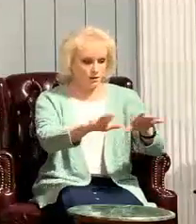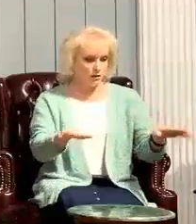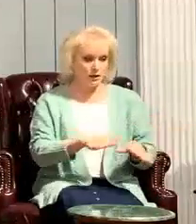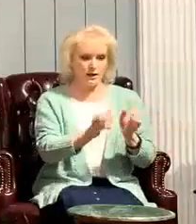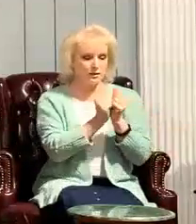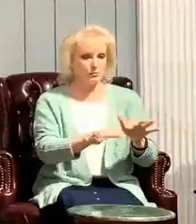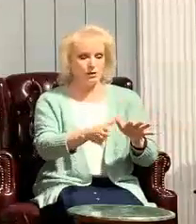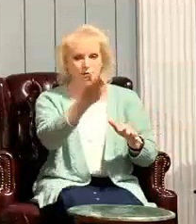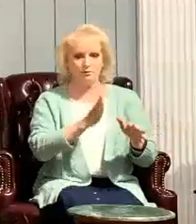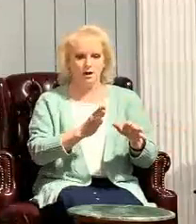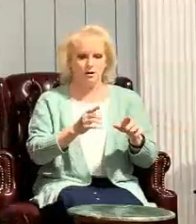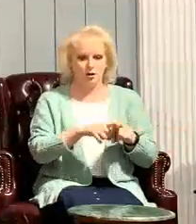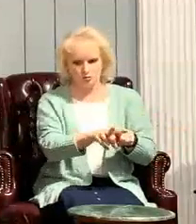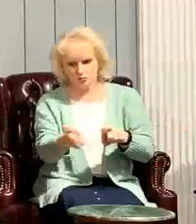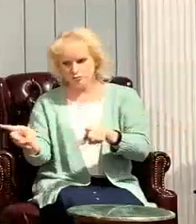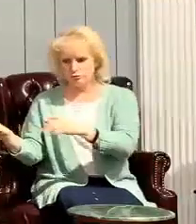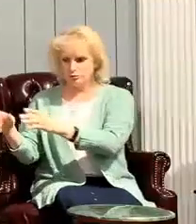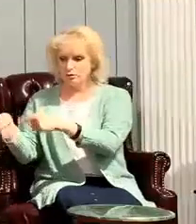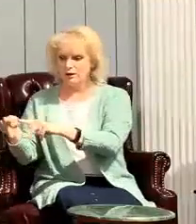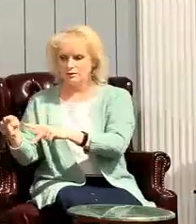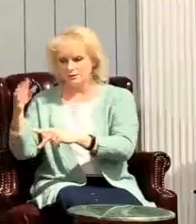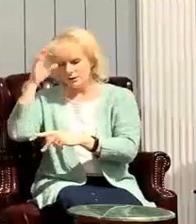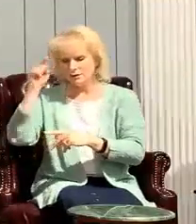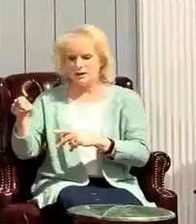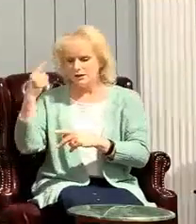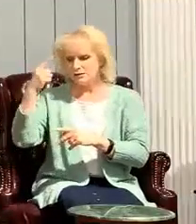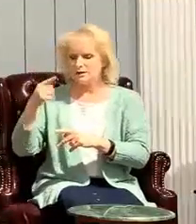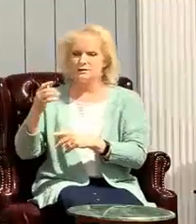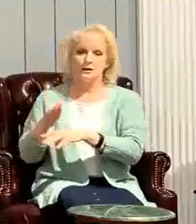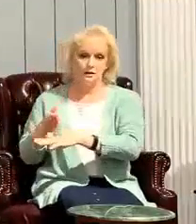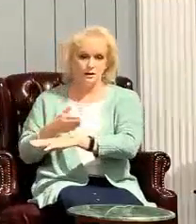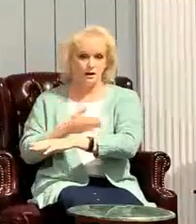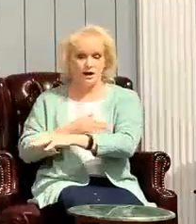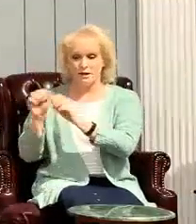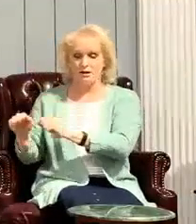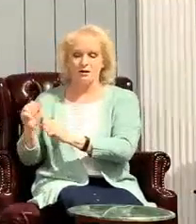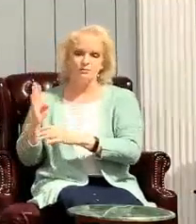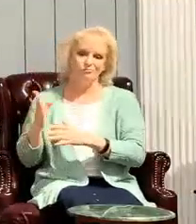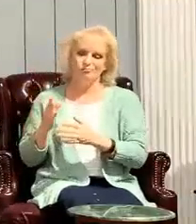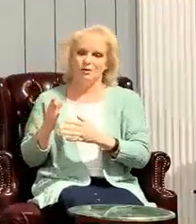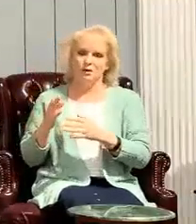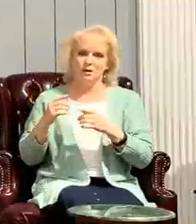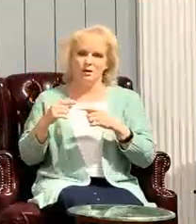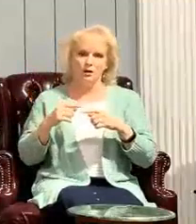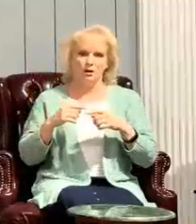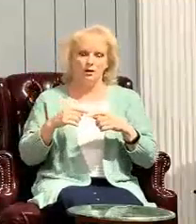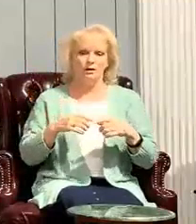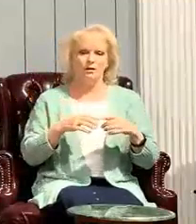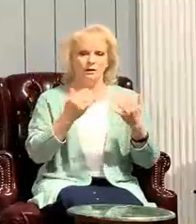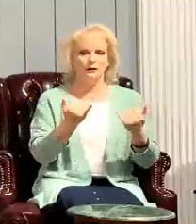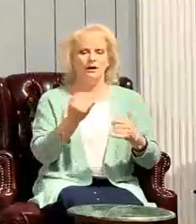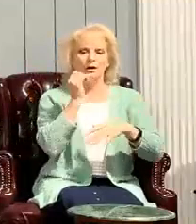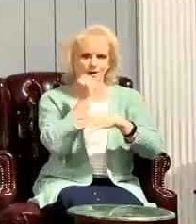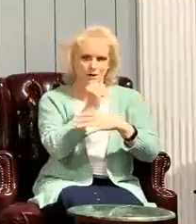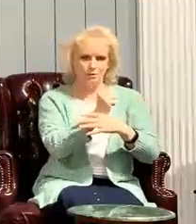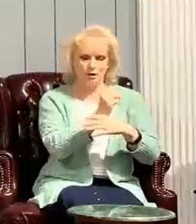a place where he thinks he can be successful on his own. And while there, he is taken captive. Abraham comes to his rescue.